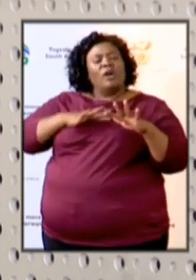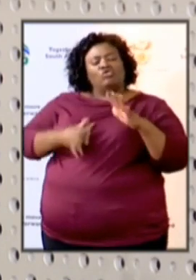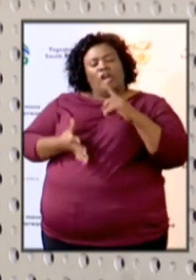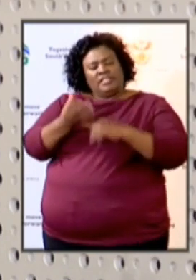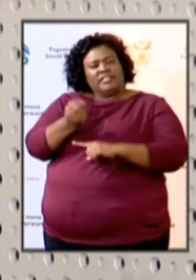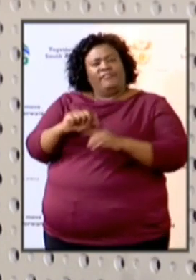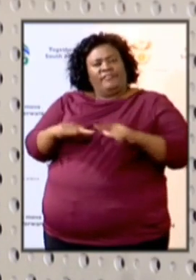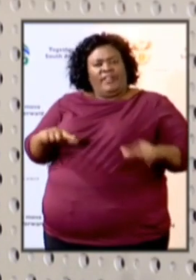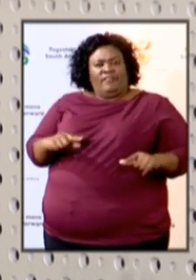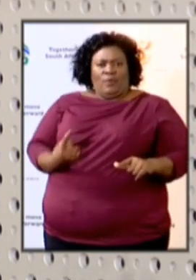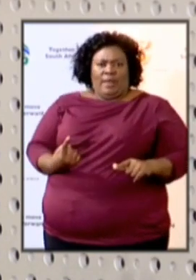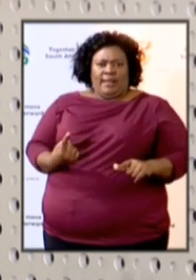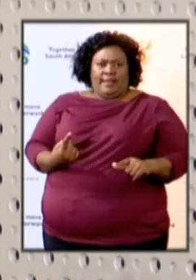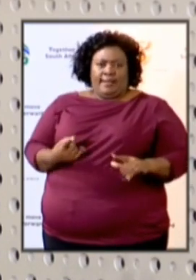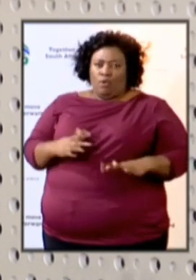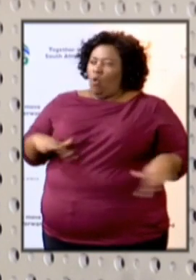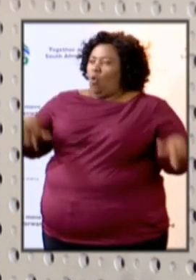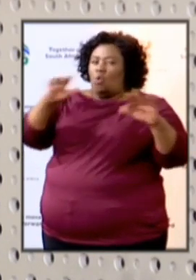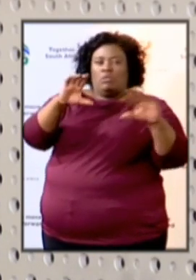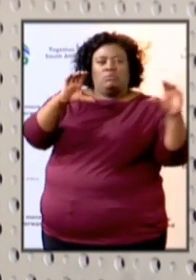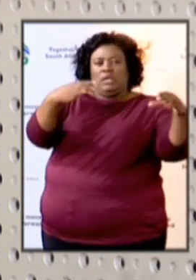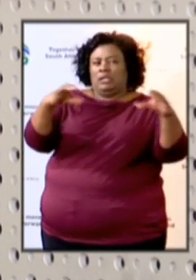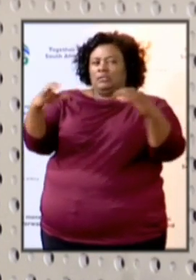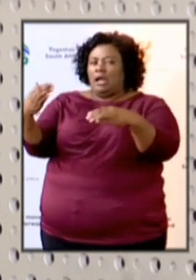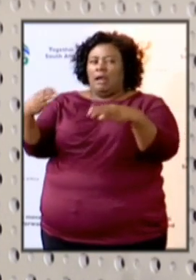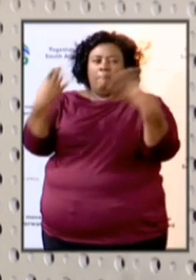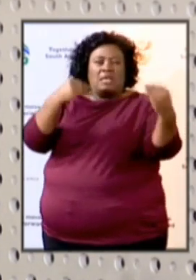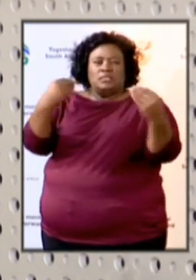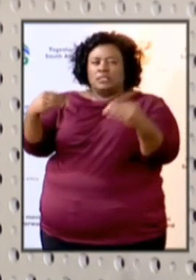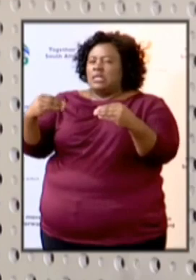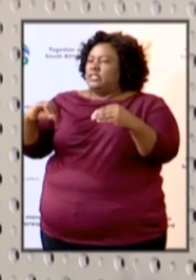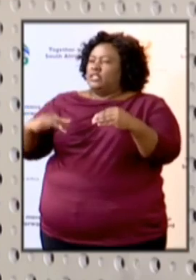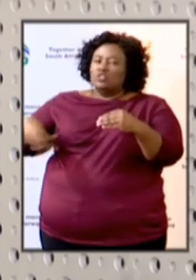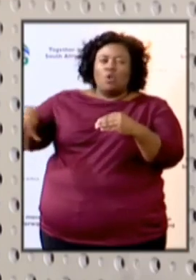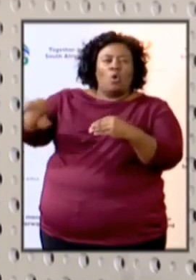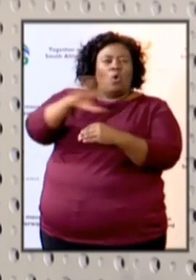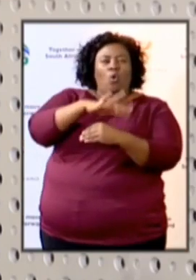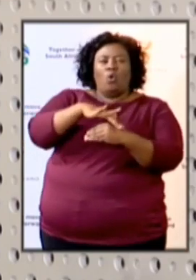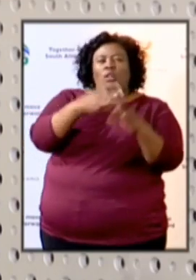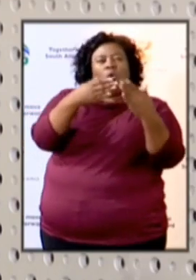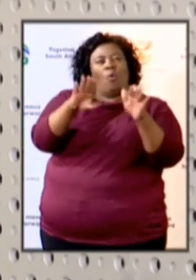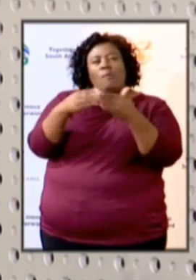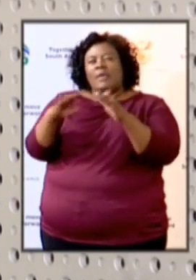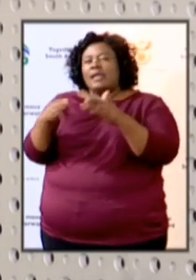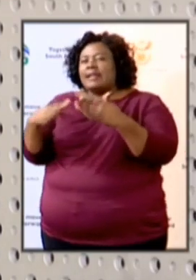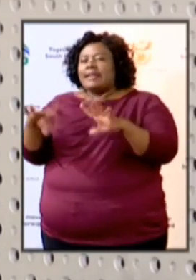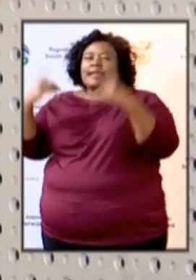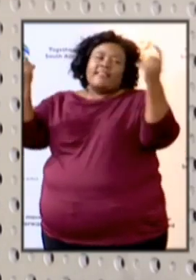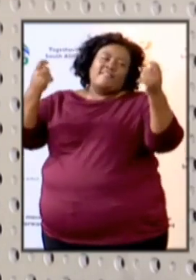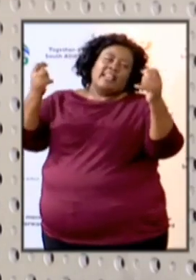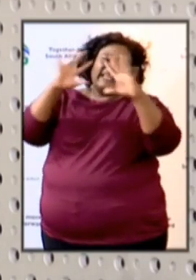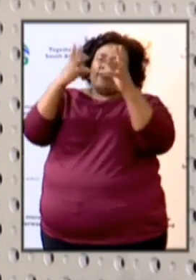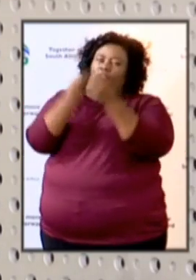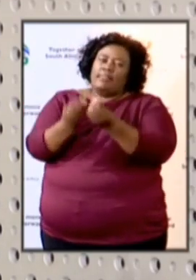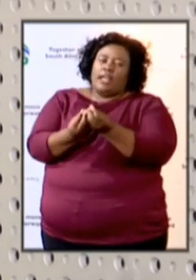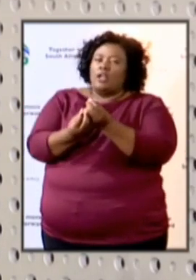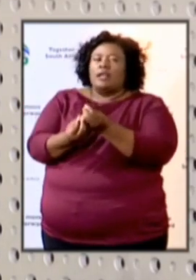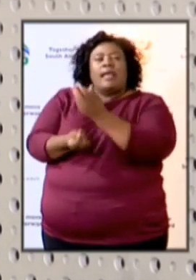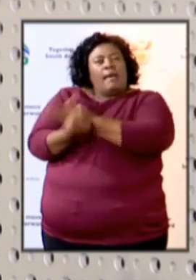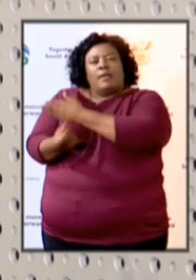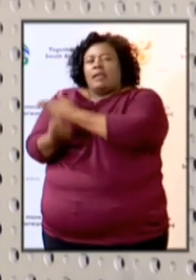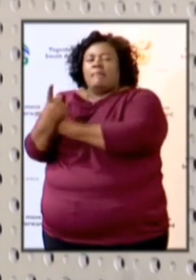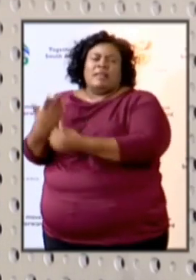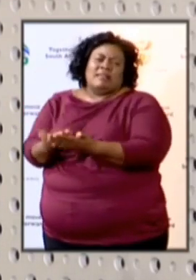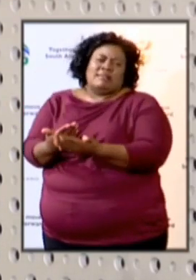where all sectors of the industry will be open, where all types of gathering will be allowed. That's where we'd like to